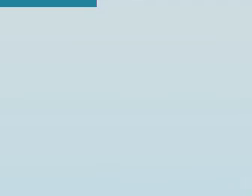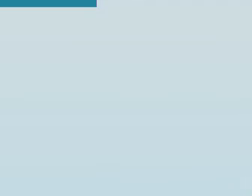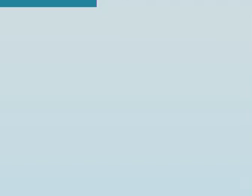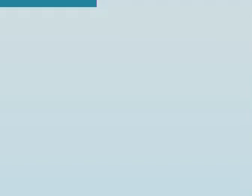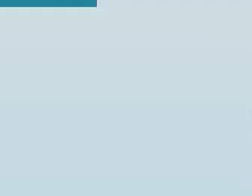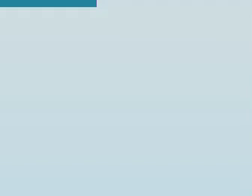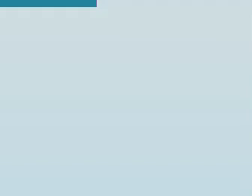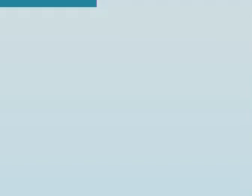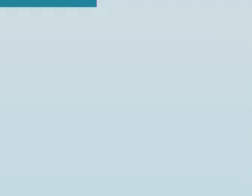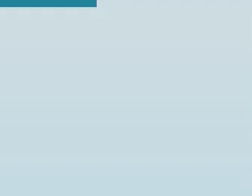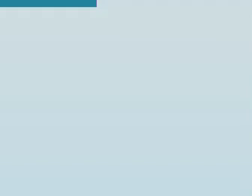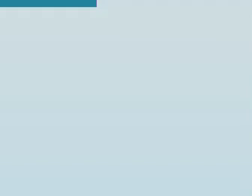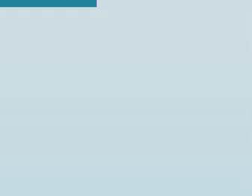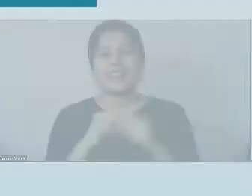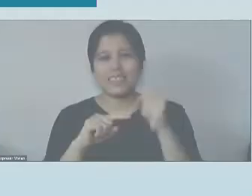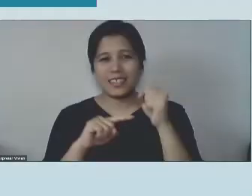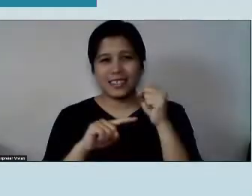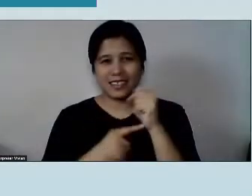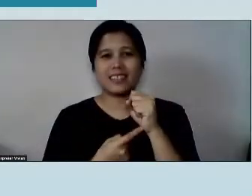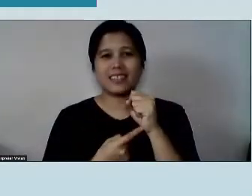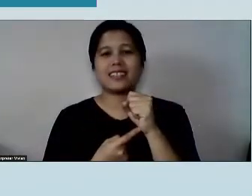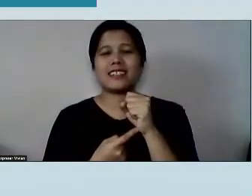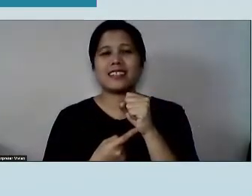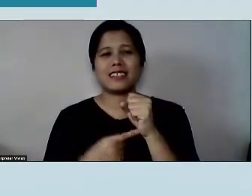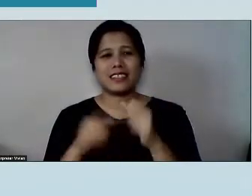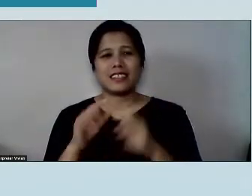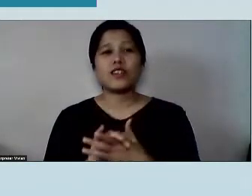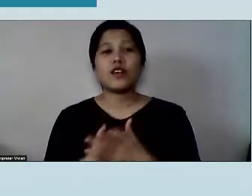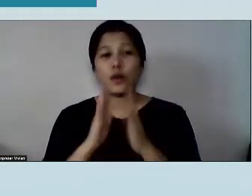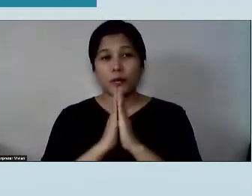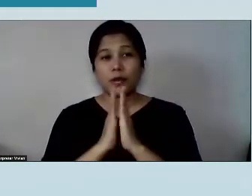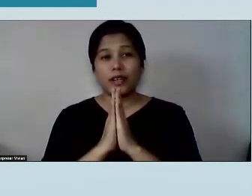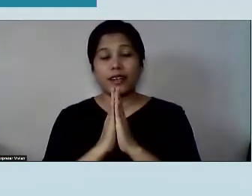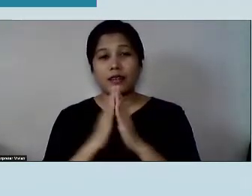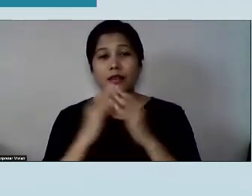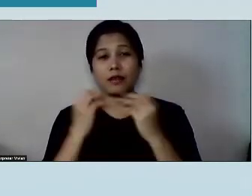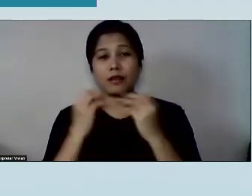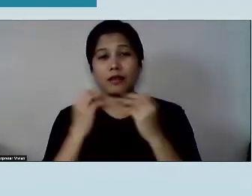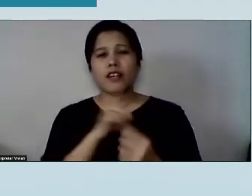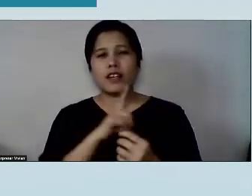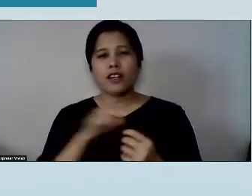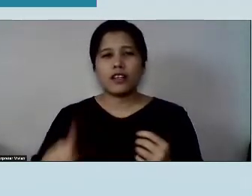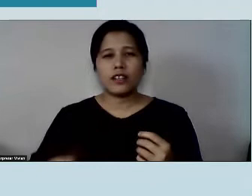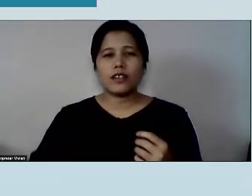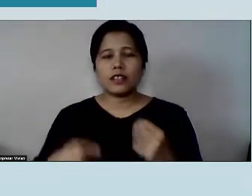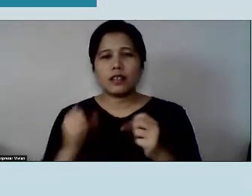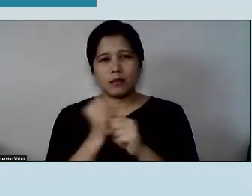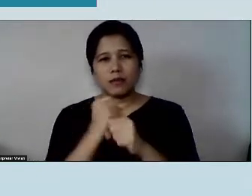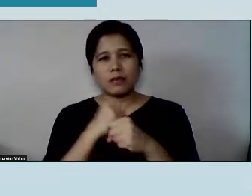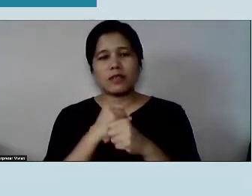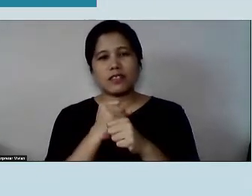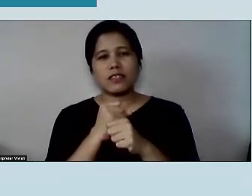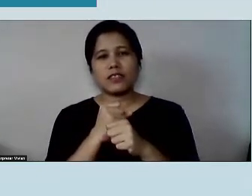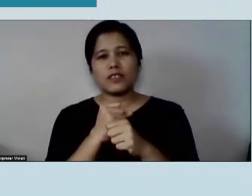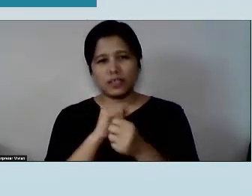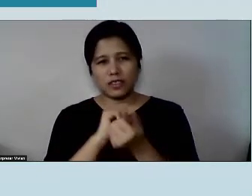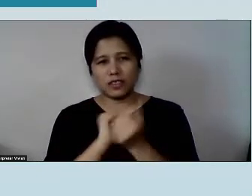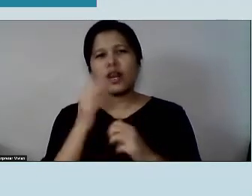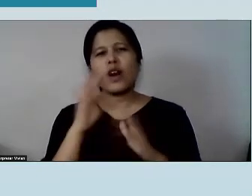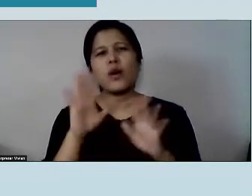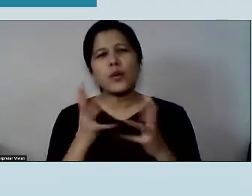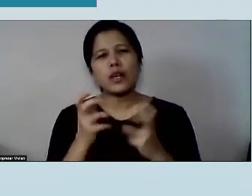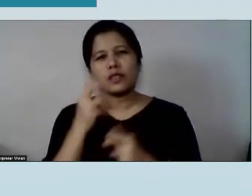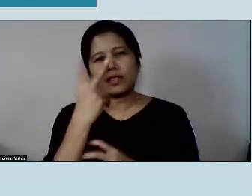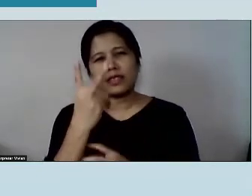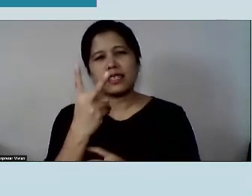my lecture with a prayer, as I do with many of my lectures now. Lord, let me be the change I want to see, to